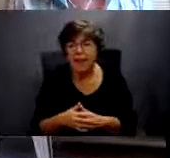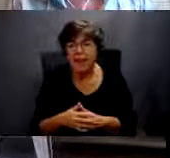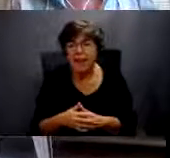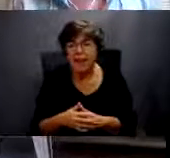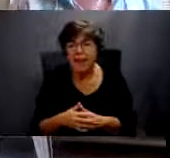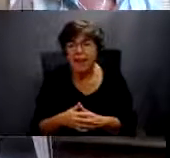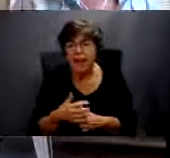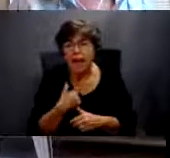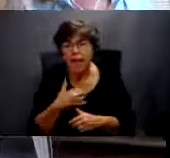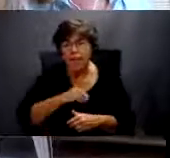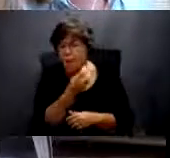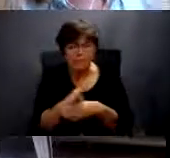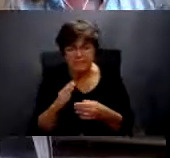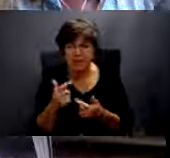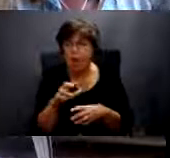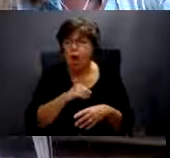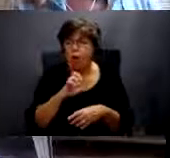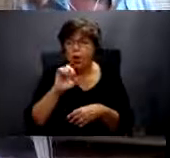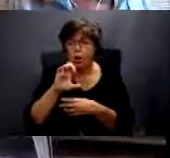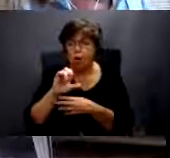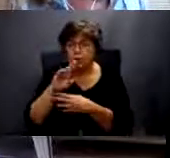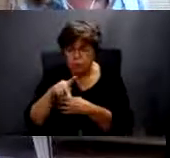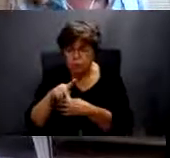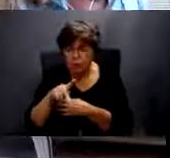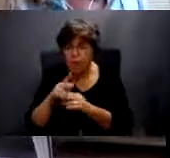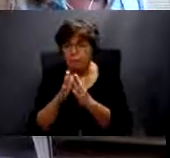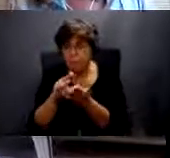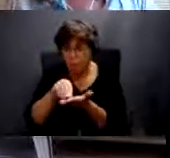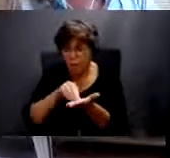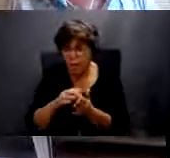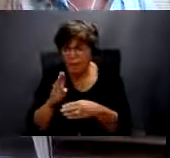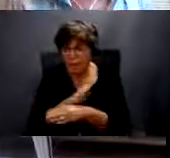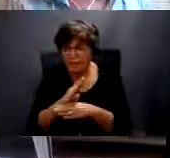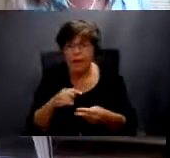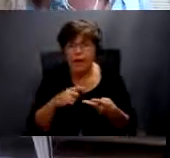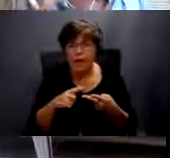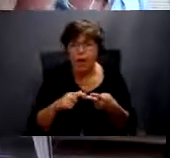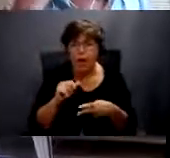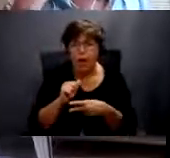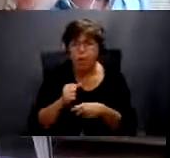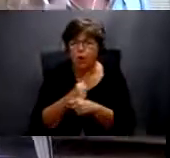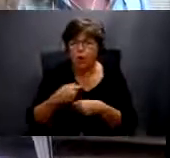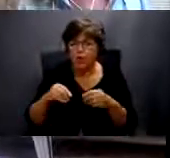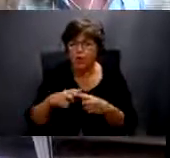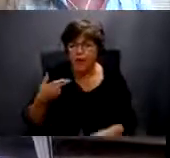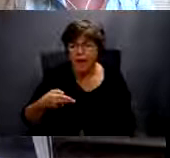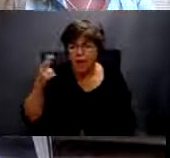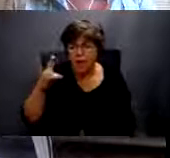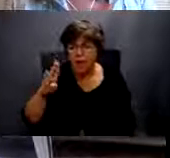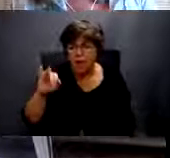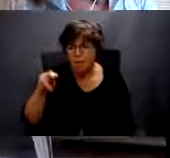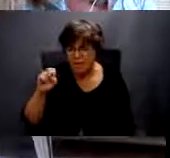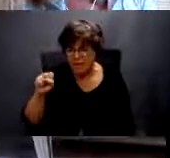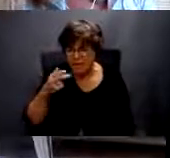owned a scrapbooking business. I owned a coffee shop called Higher Beans. I've done a bazillion multi-level